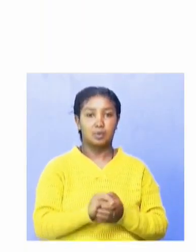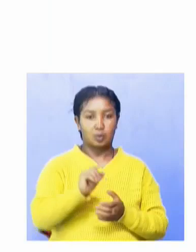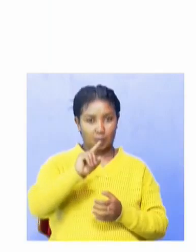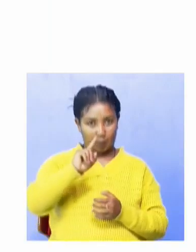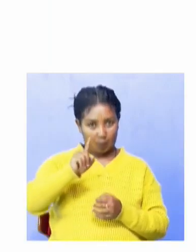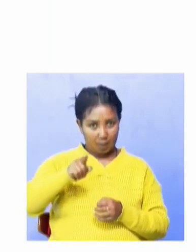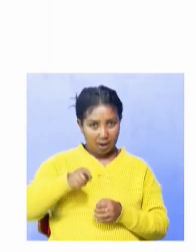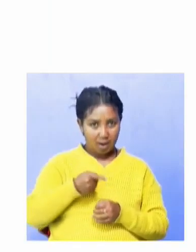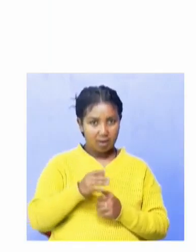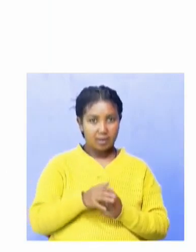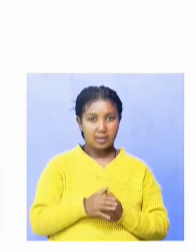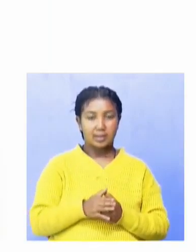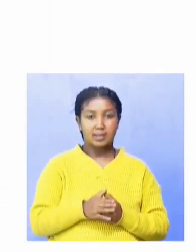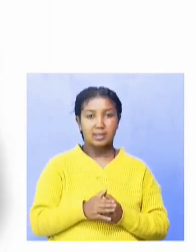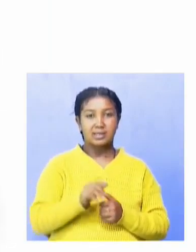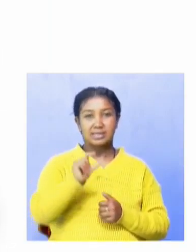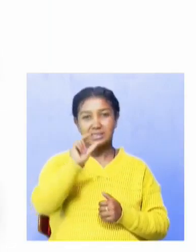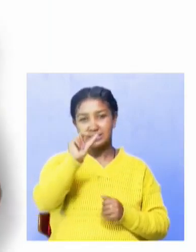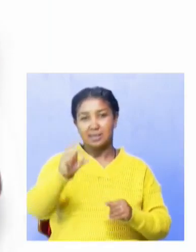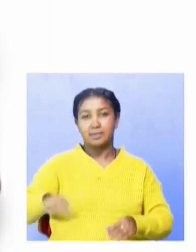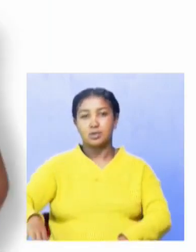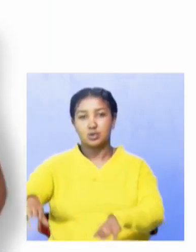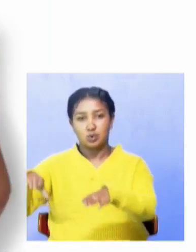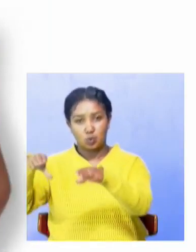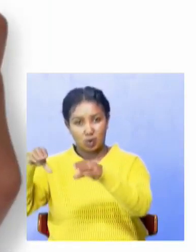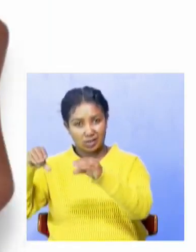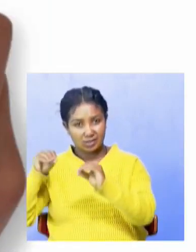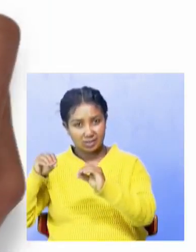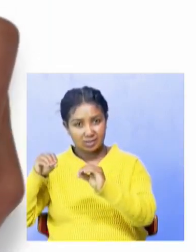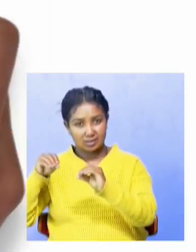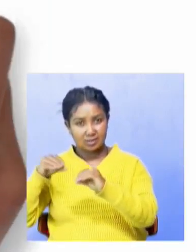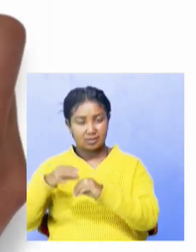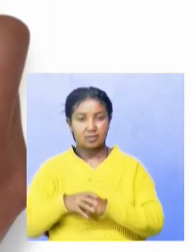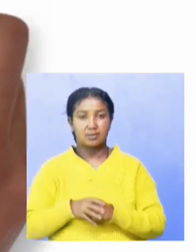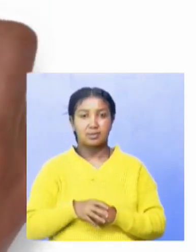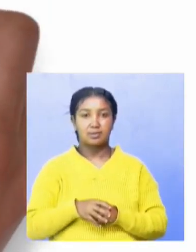comma, some students